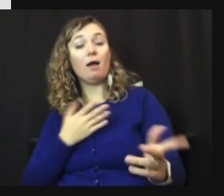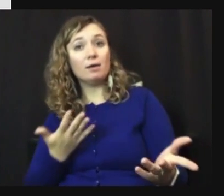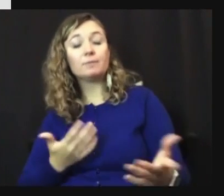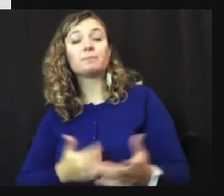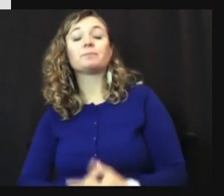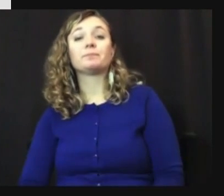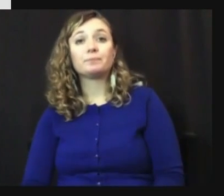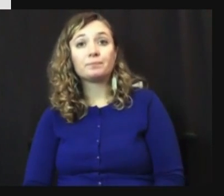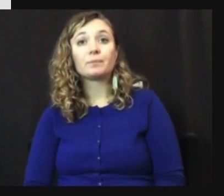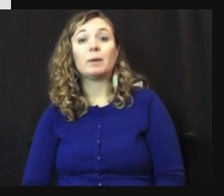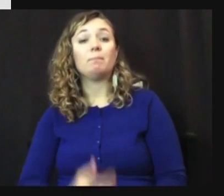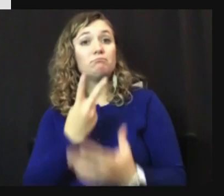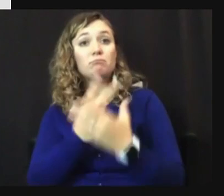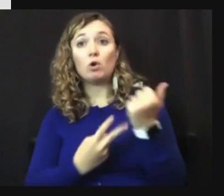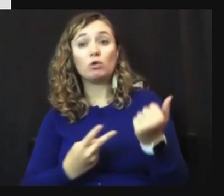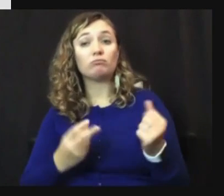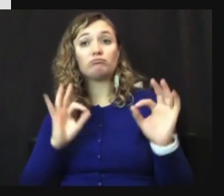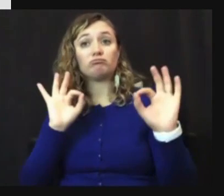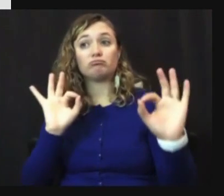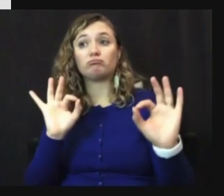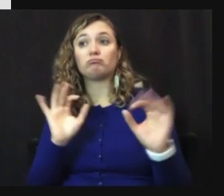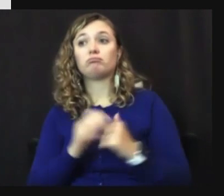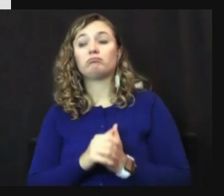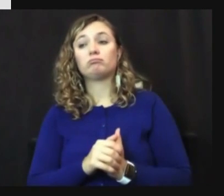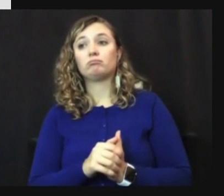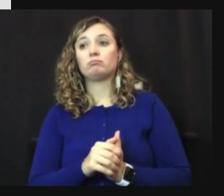And that both ways are valid.